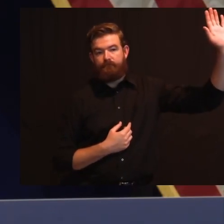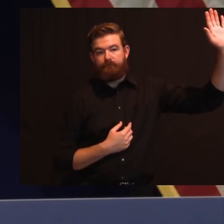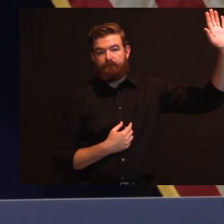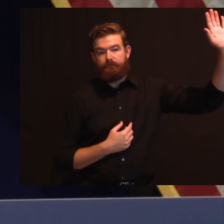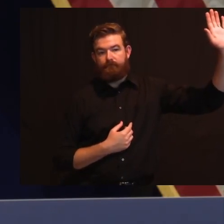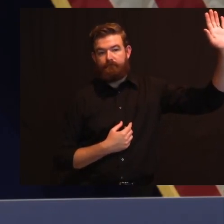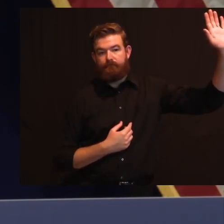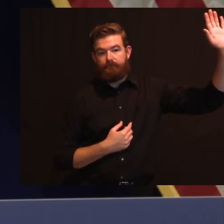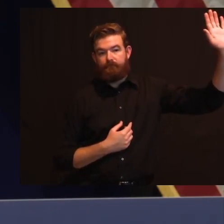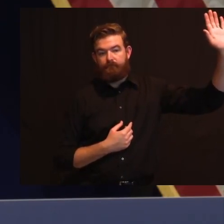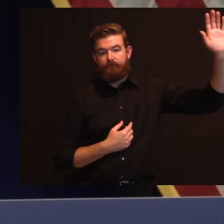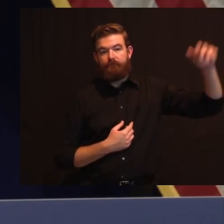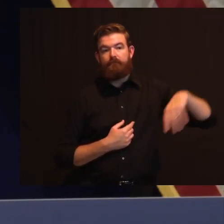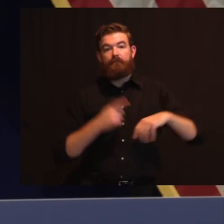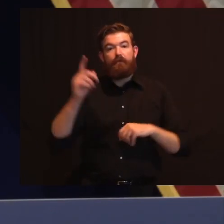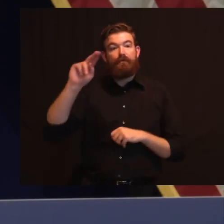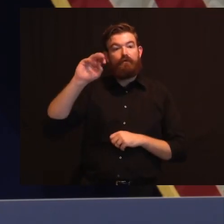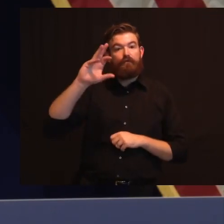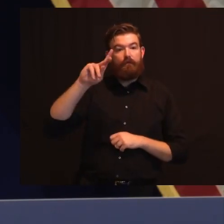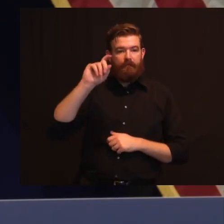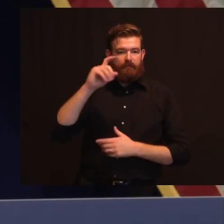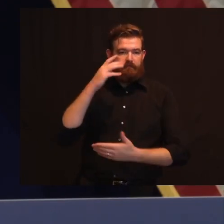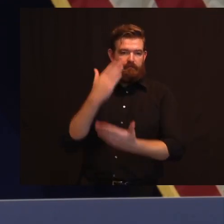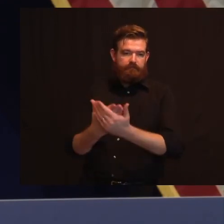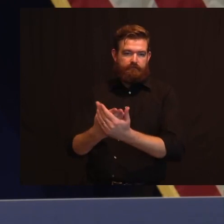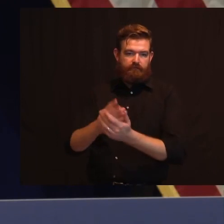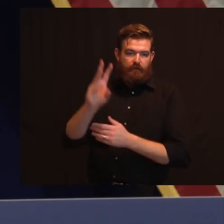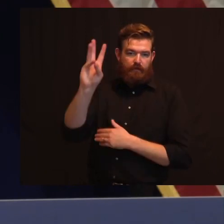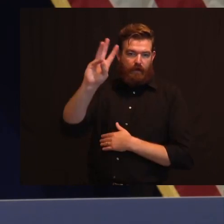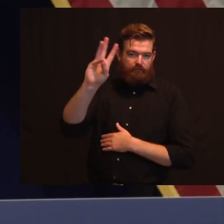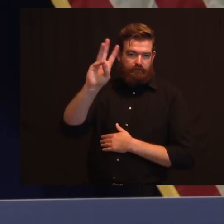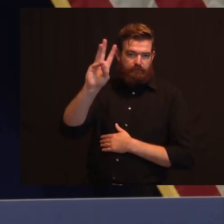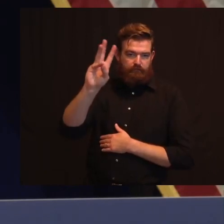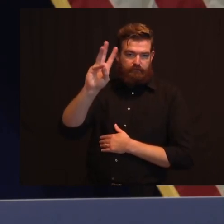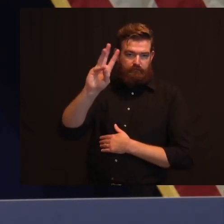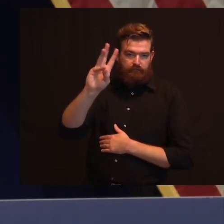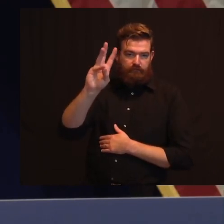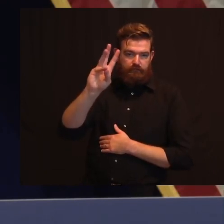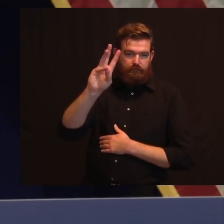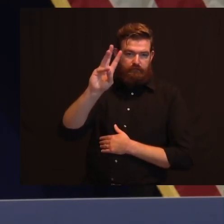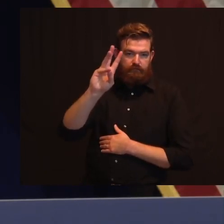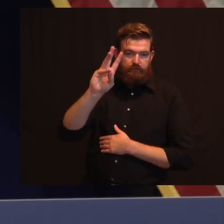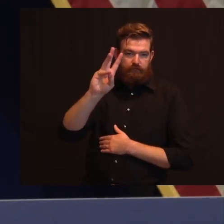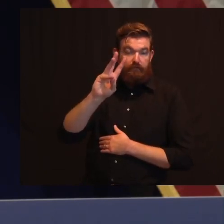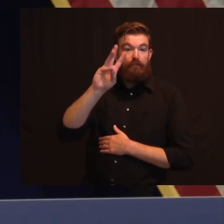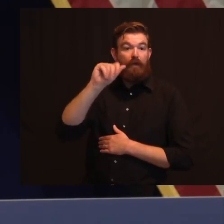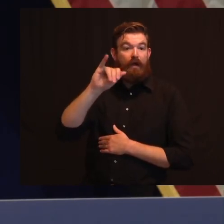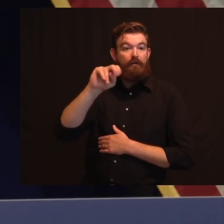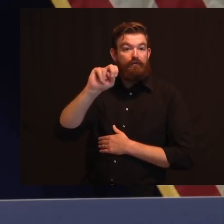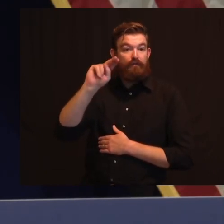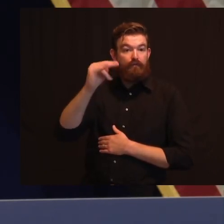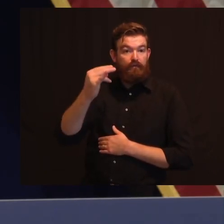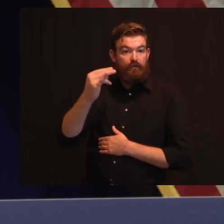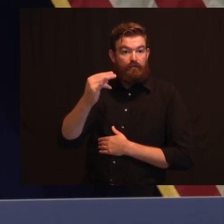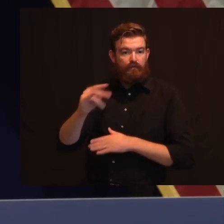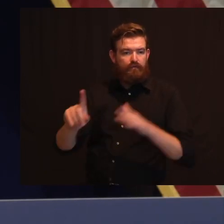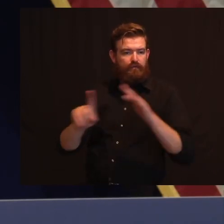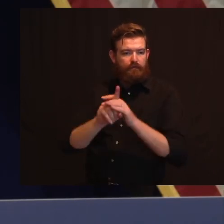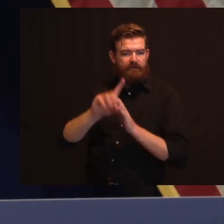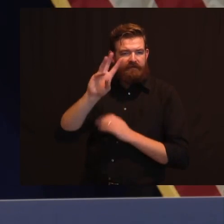to be at Newark at 6, you have to be at Wayne at 6:54, and at South